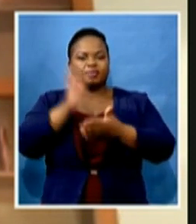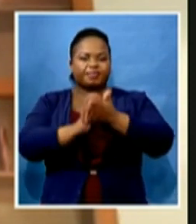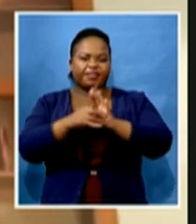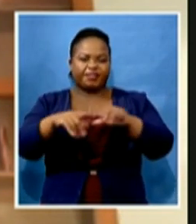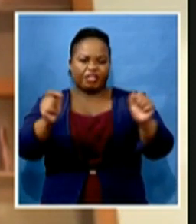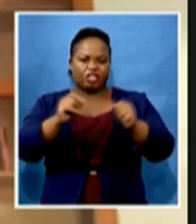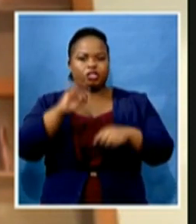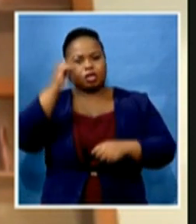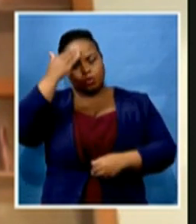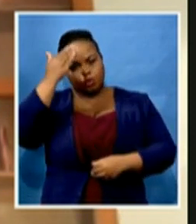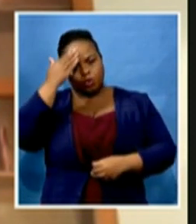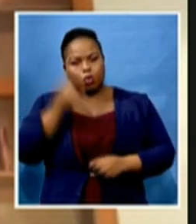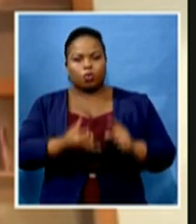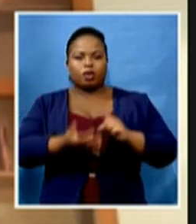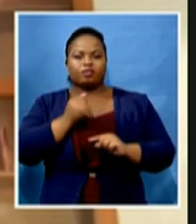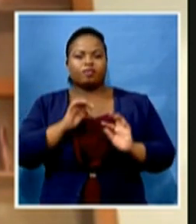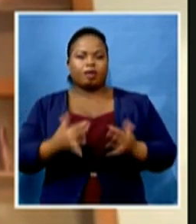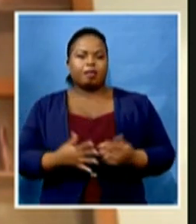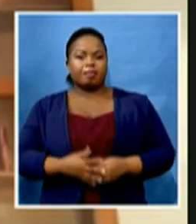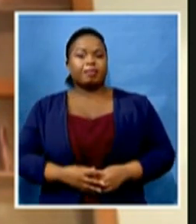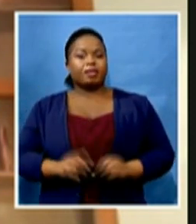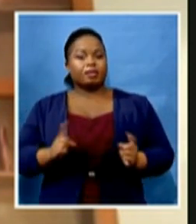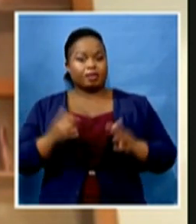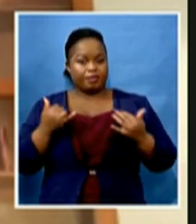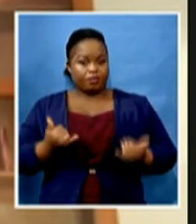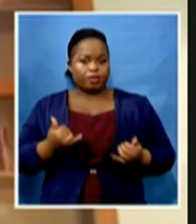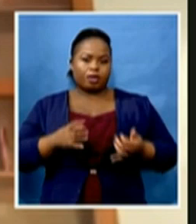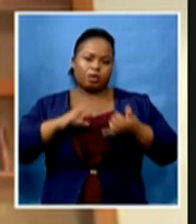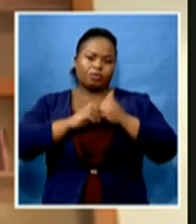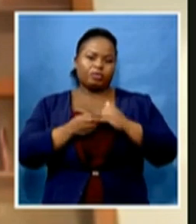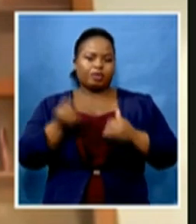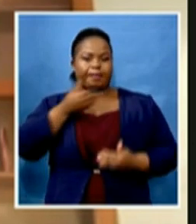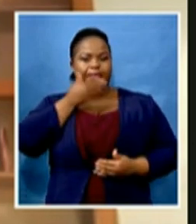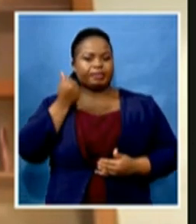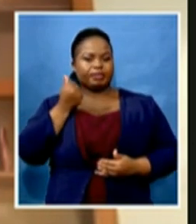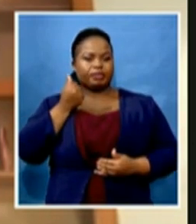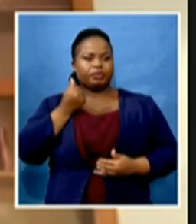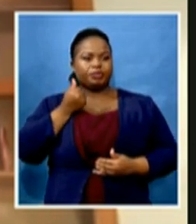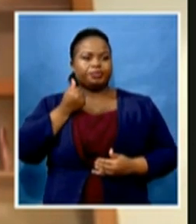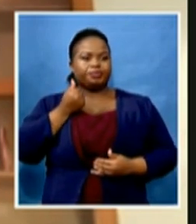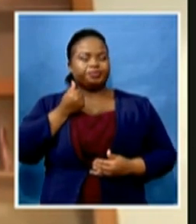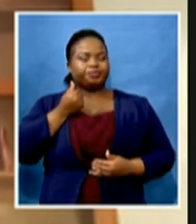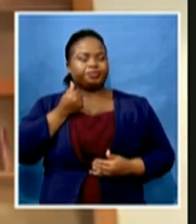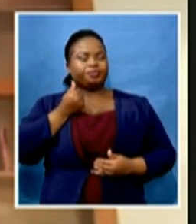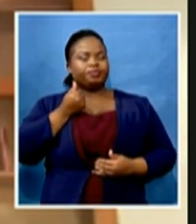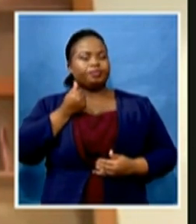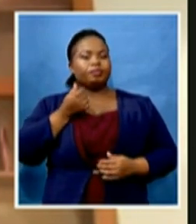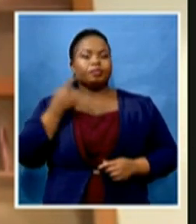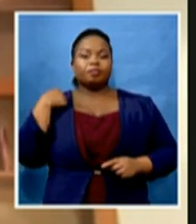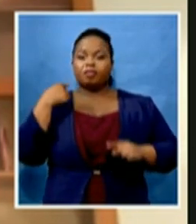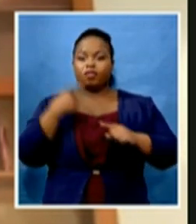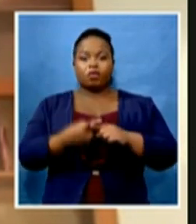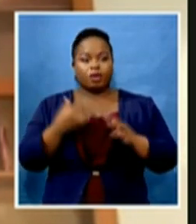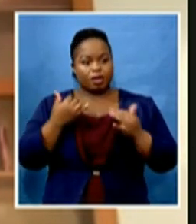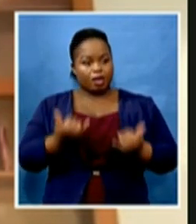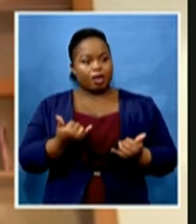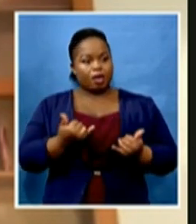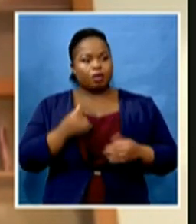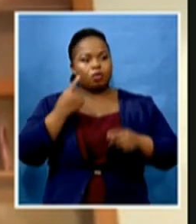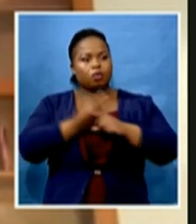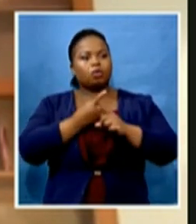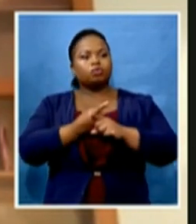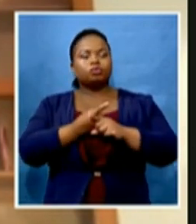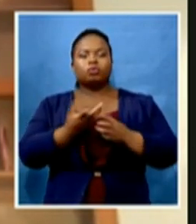and I must say that so far we've had the utmost cooperation from literally everybody, and I want to